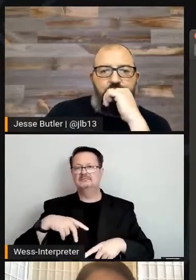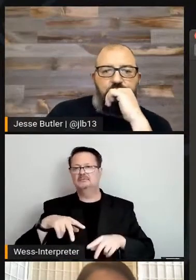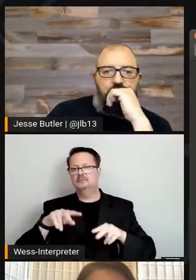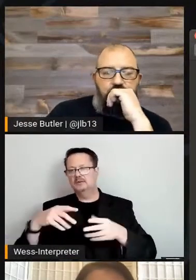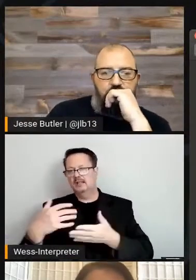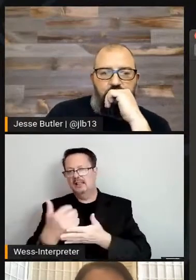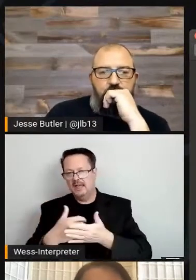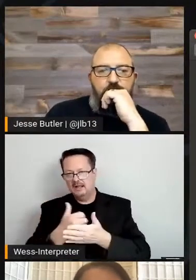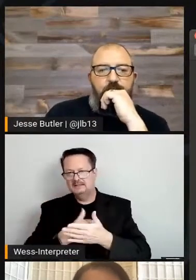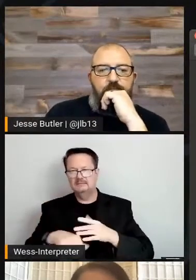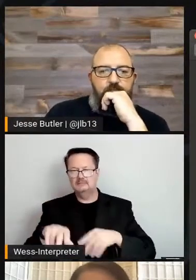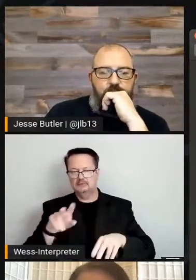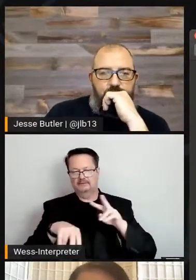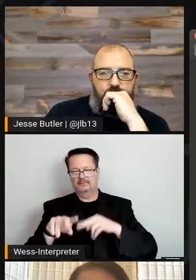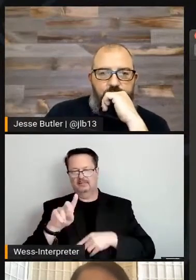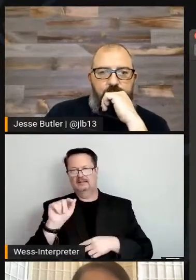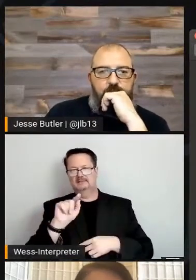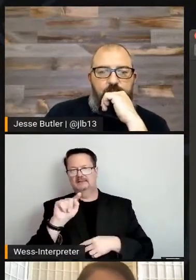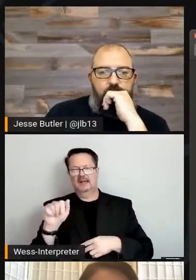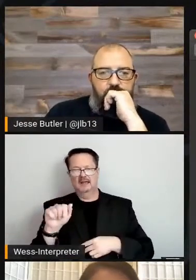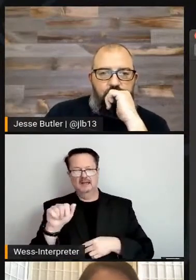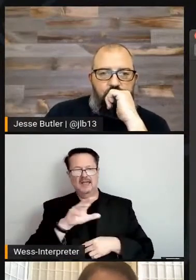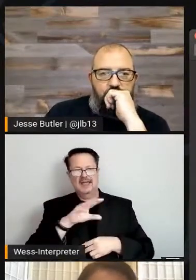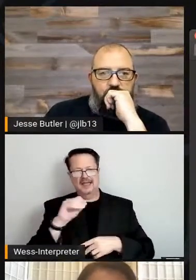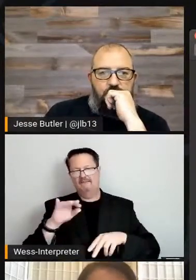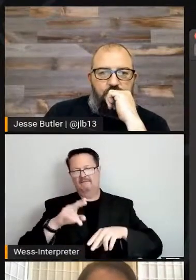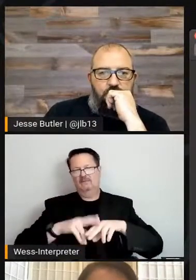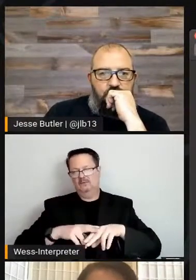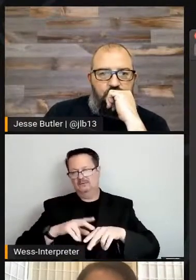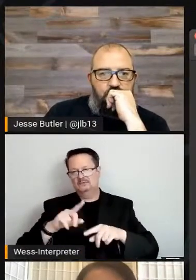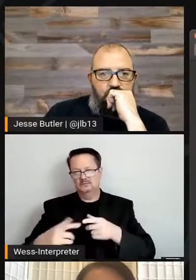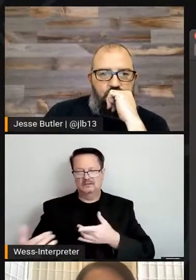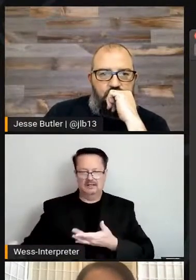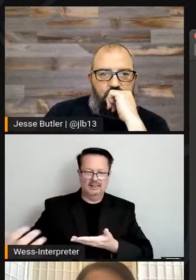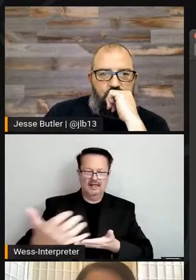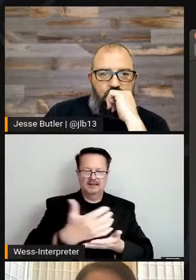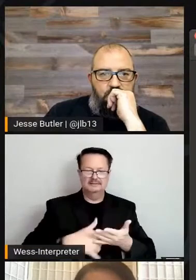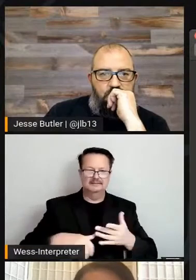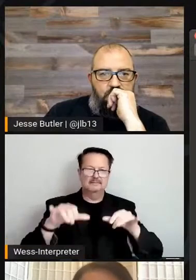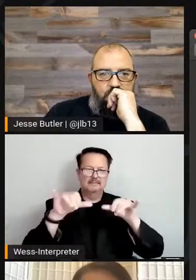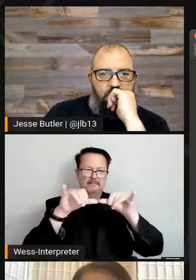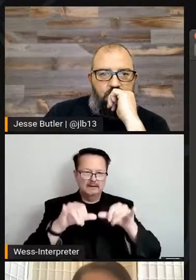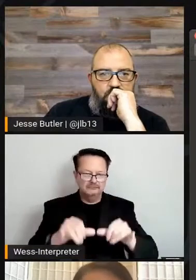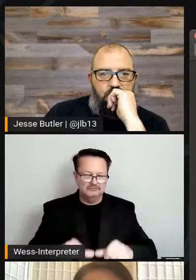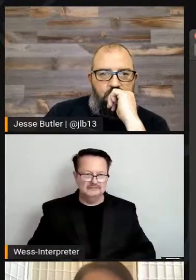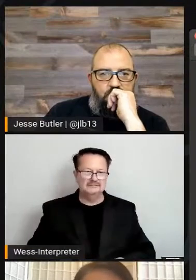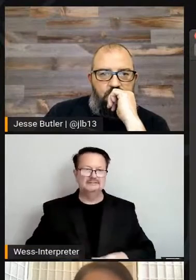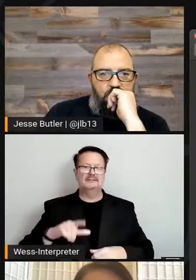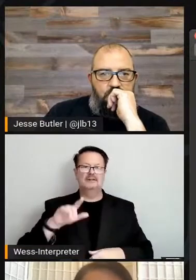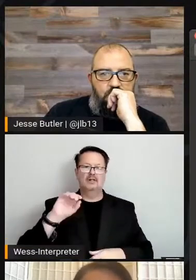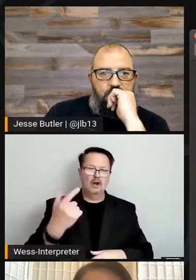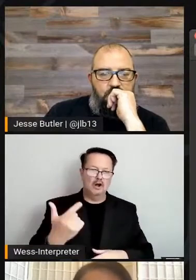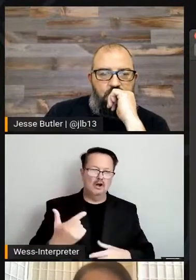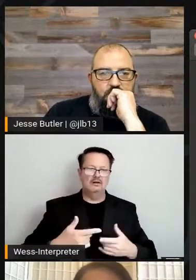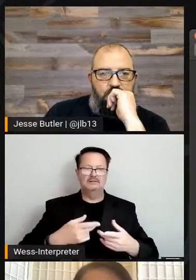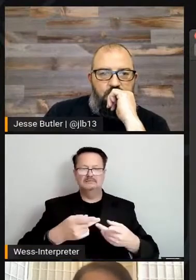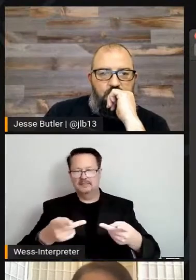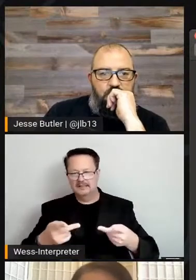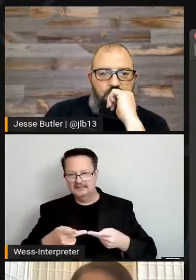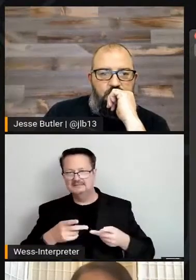data, and of course collecting metrics, logs, and traces